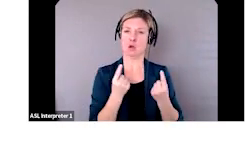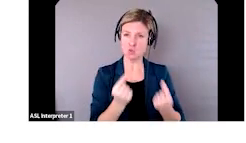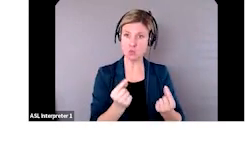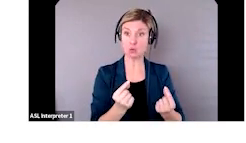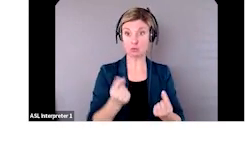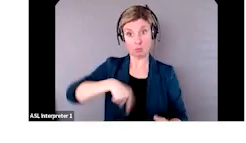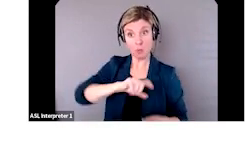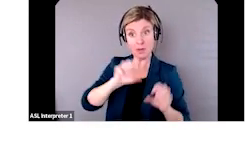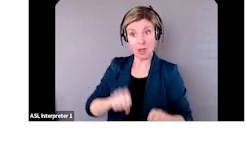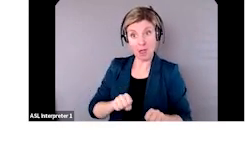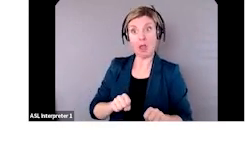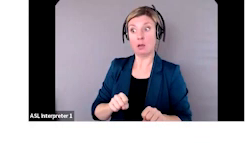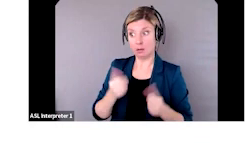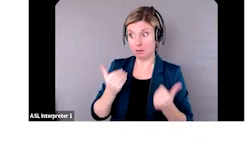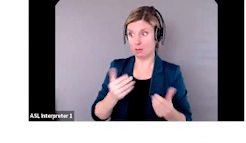Amazon.